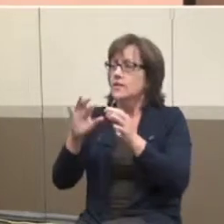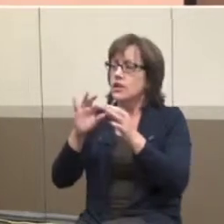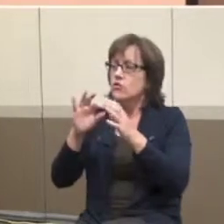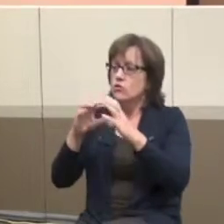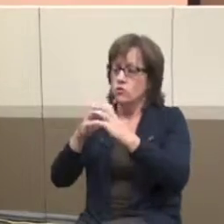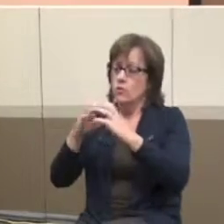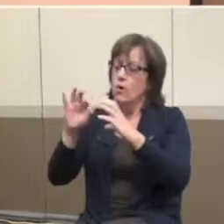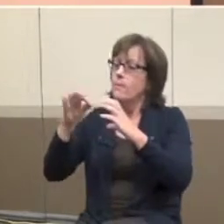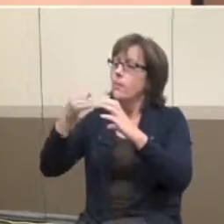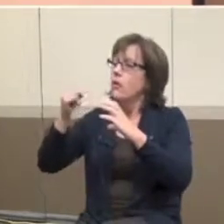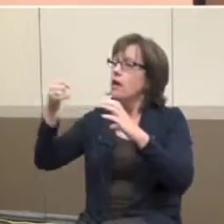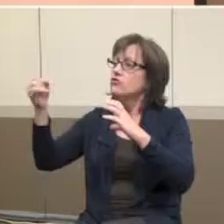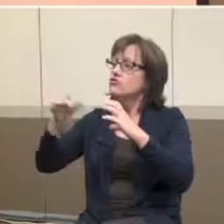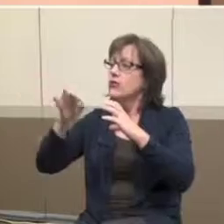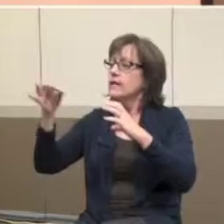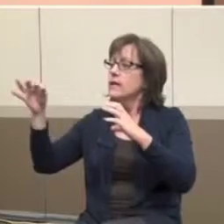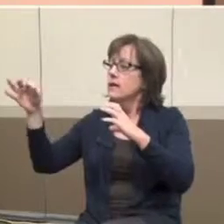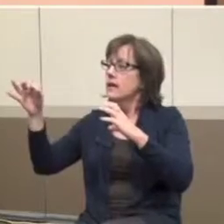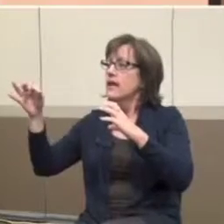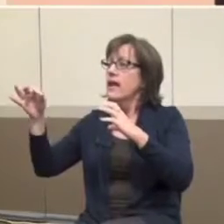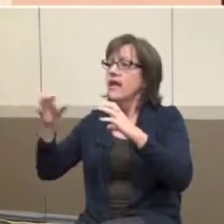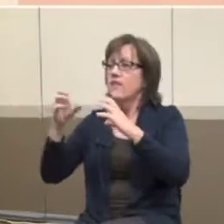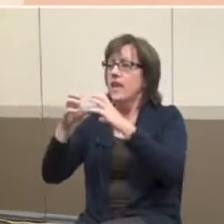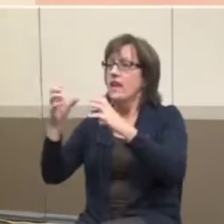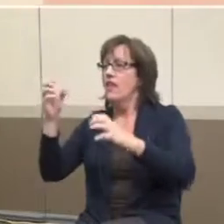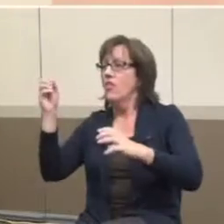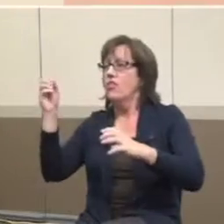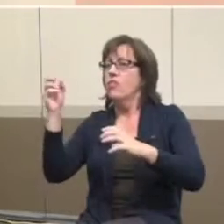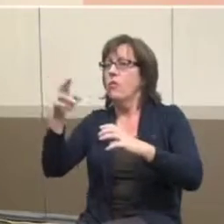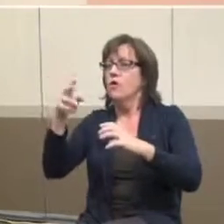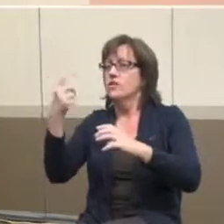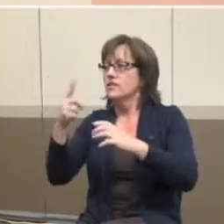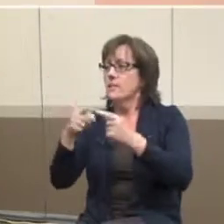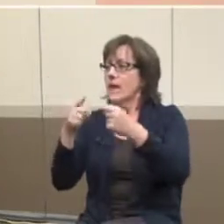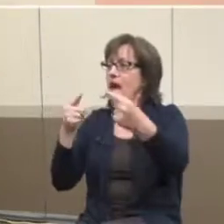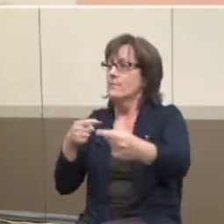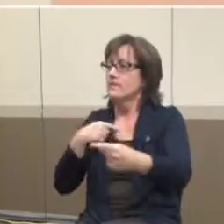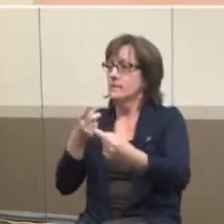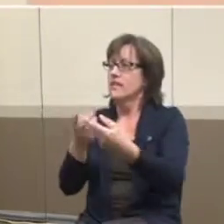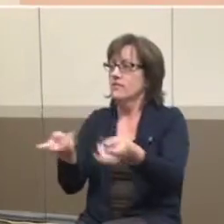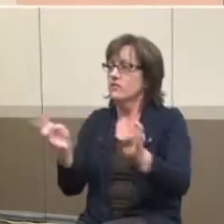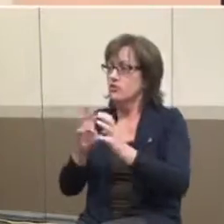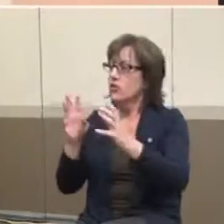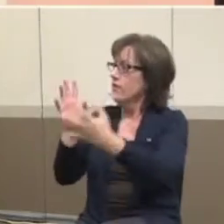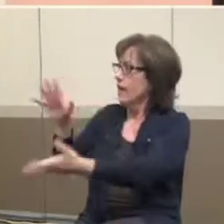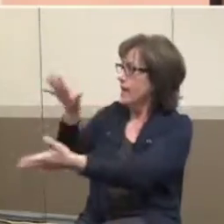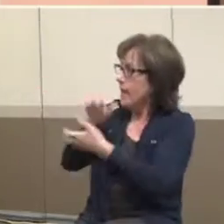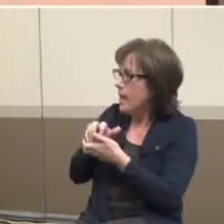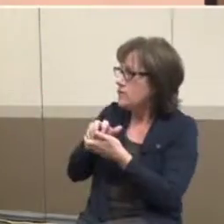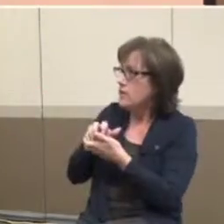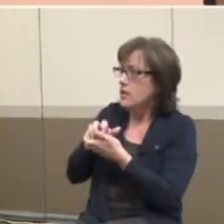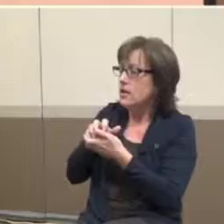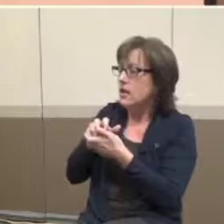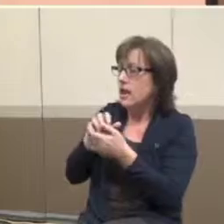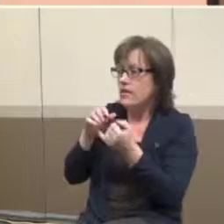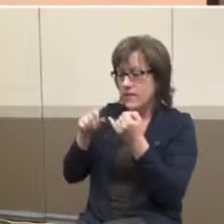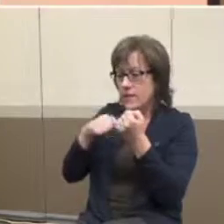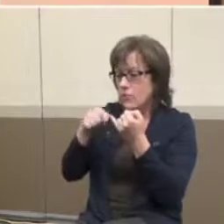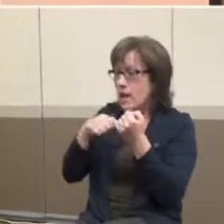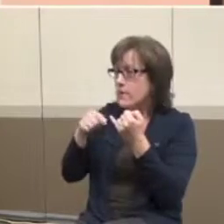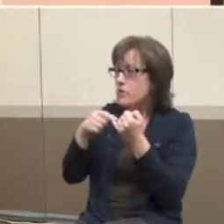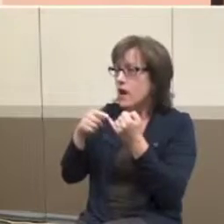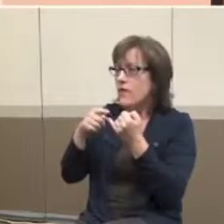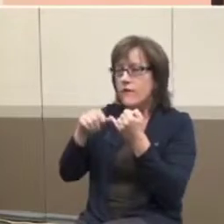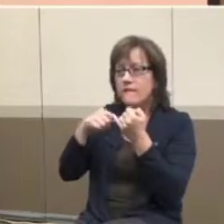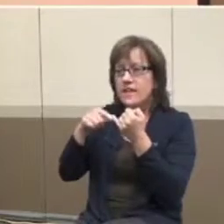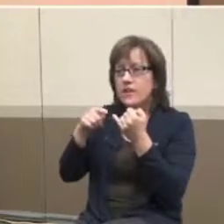unwind the string, and then I throw it to someone opposite to me in the circle. And then they catch it and they hold on, they kind of wrap it around the finger, and then they have to throw